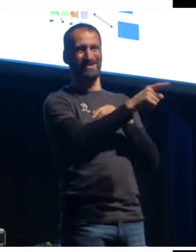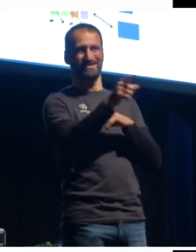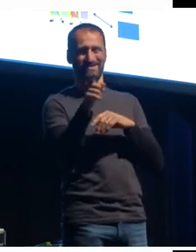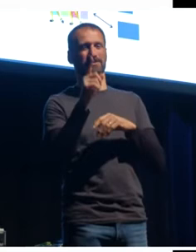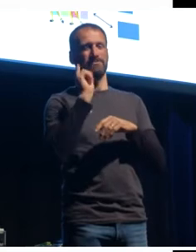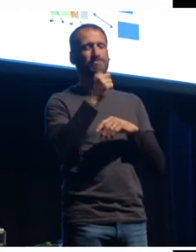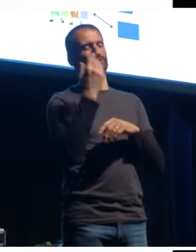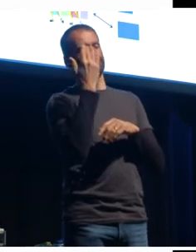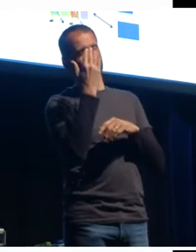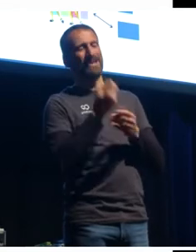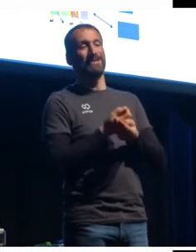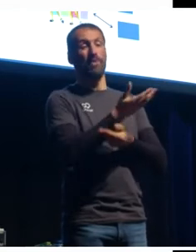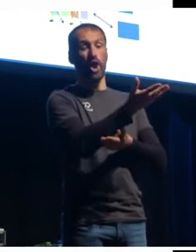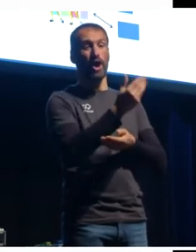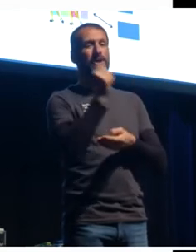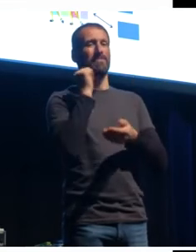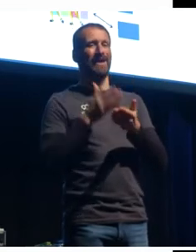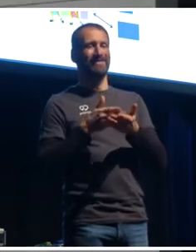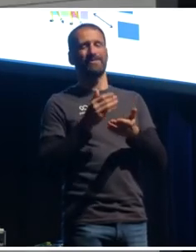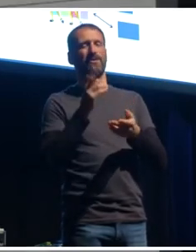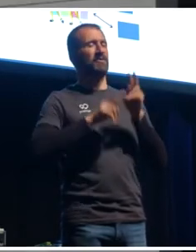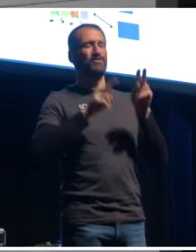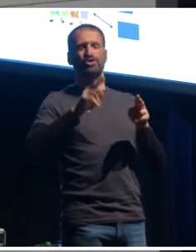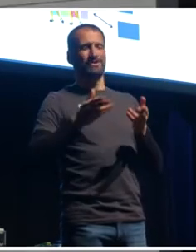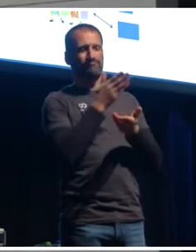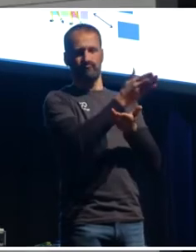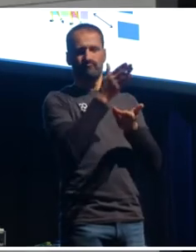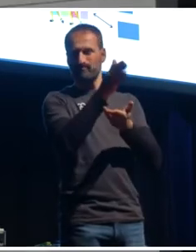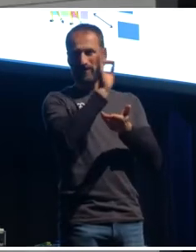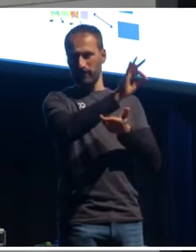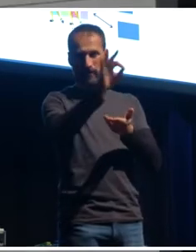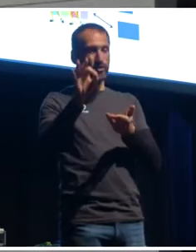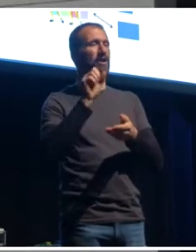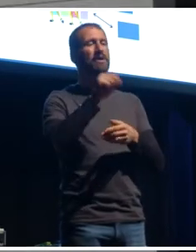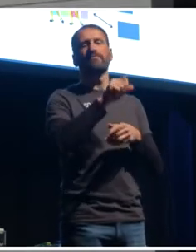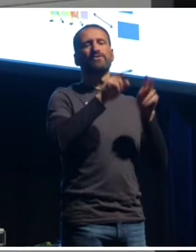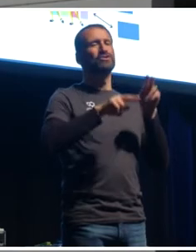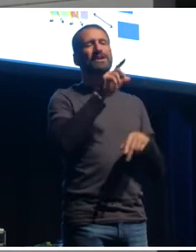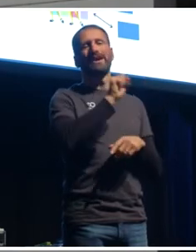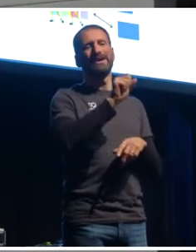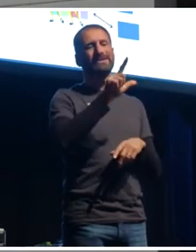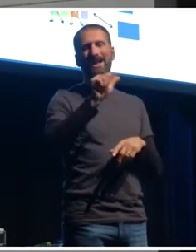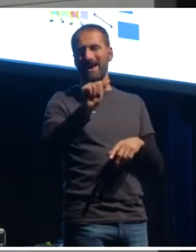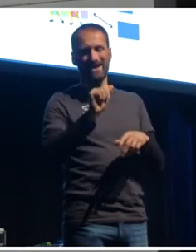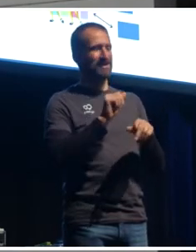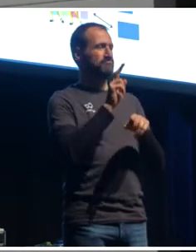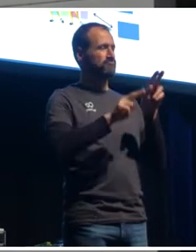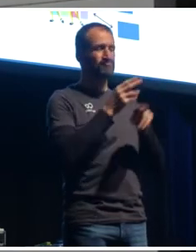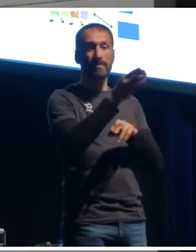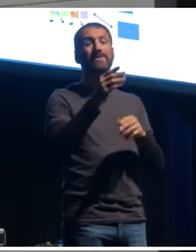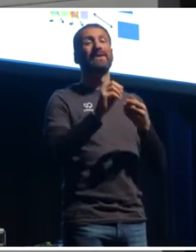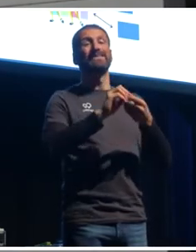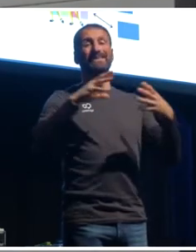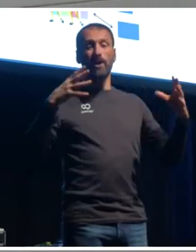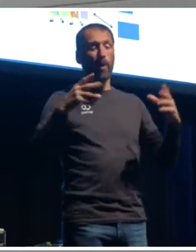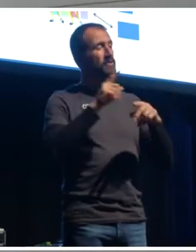backends individually. You can cater to different use cases. You can deal with different SLAs. And they can be coded individually, and they can be